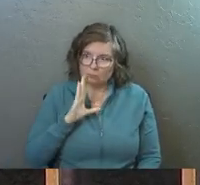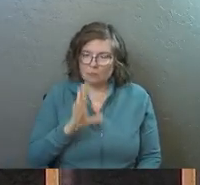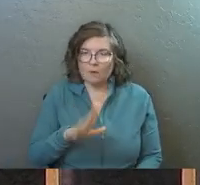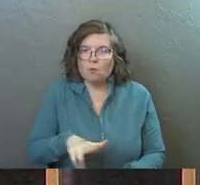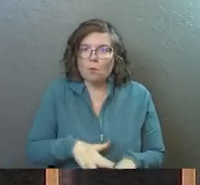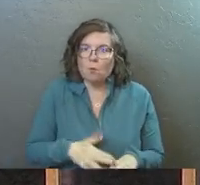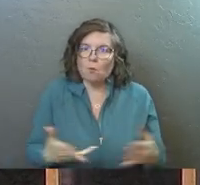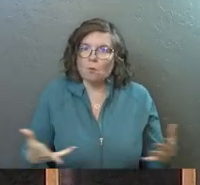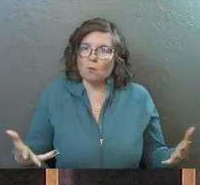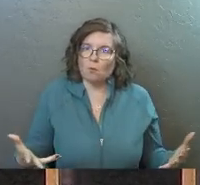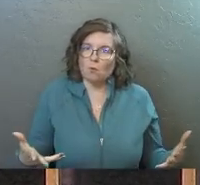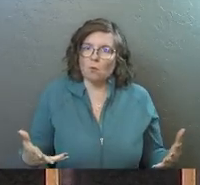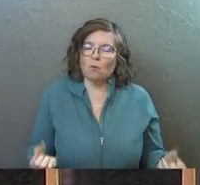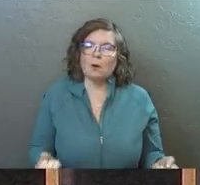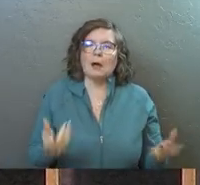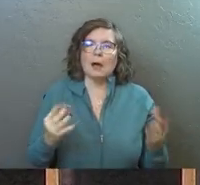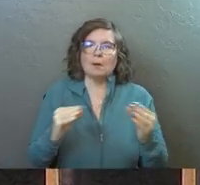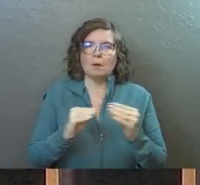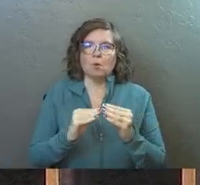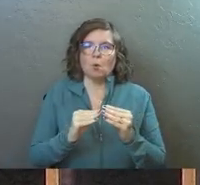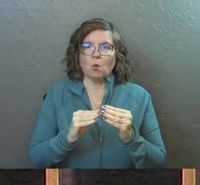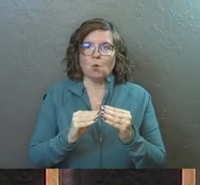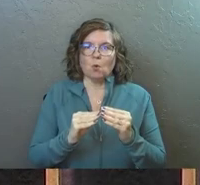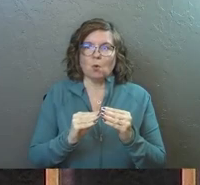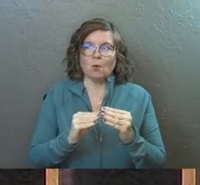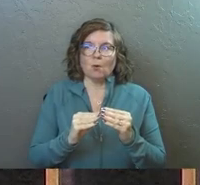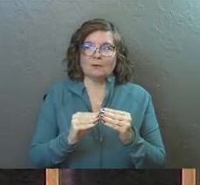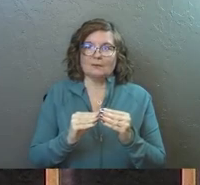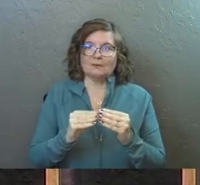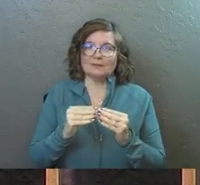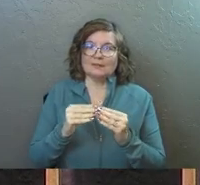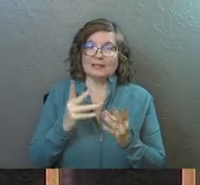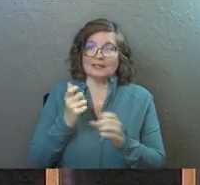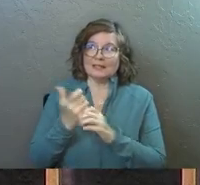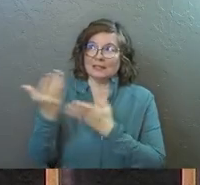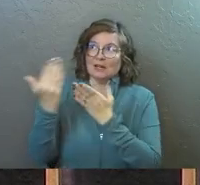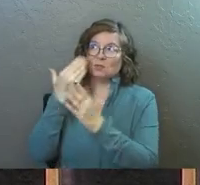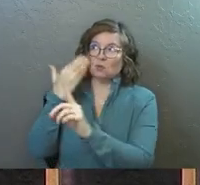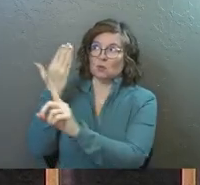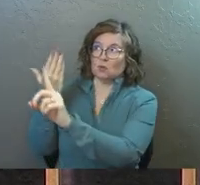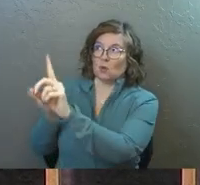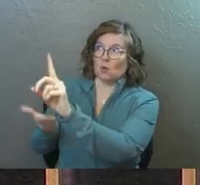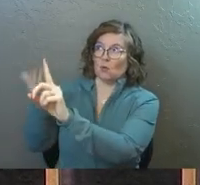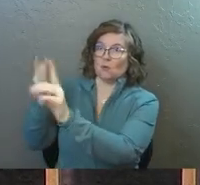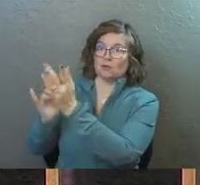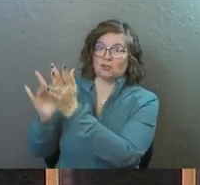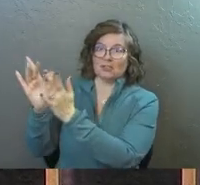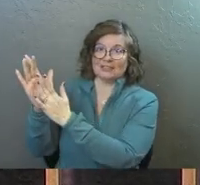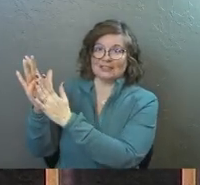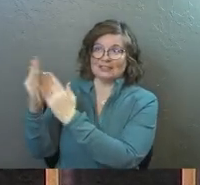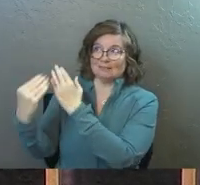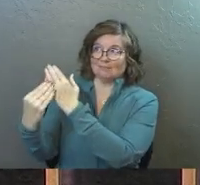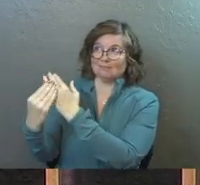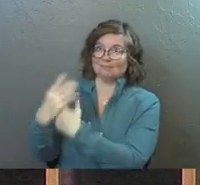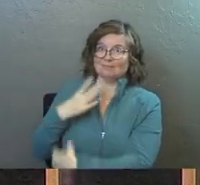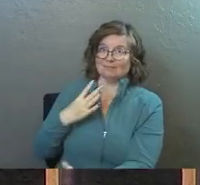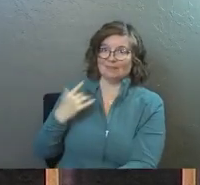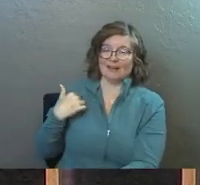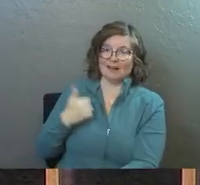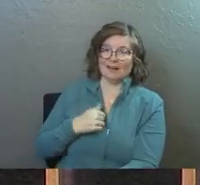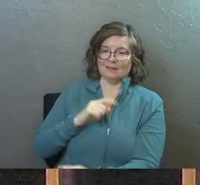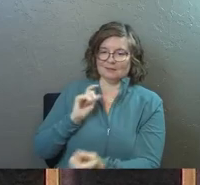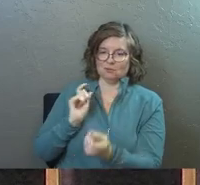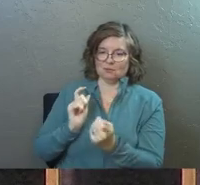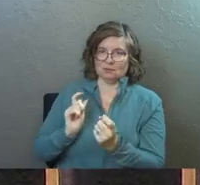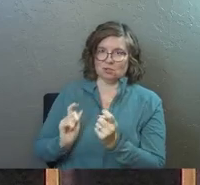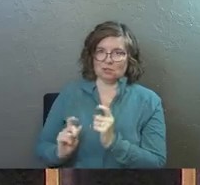would. How much more infinitely is getting to know Jesus going to shape us into